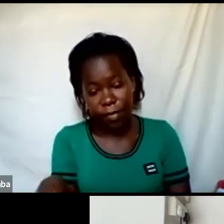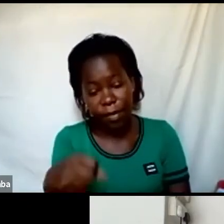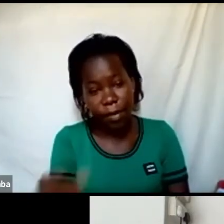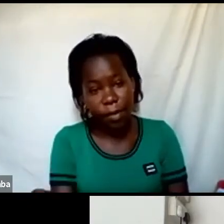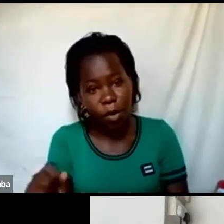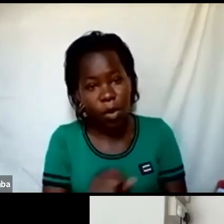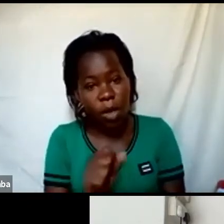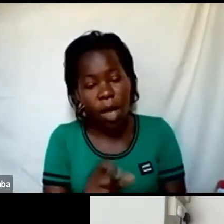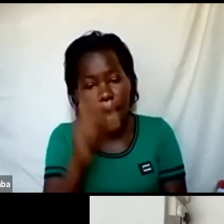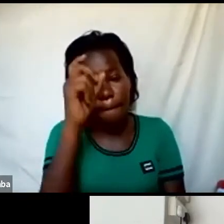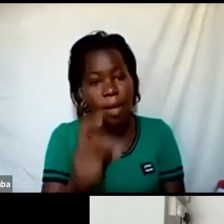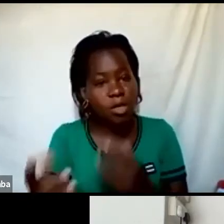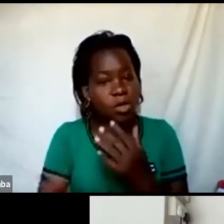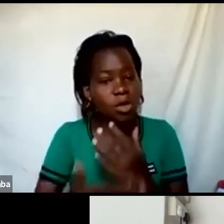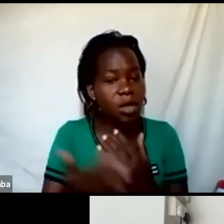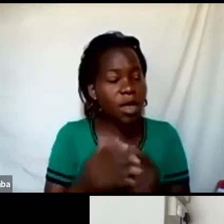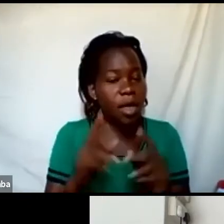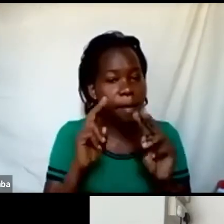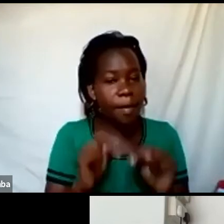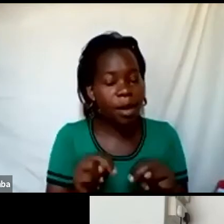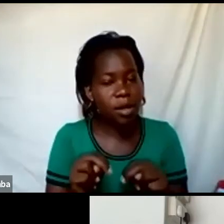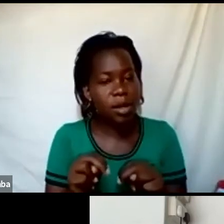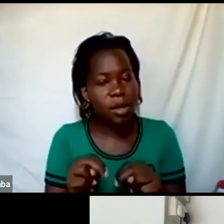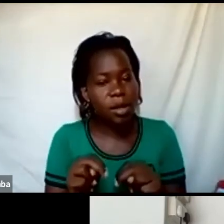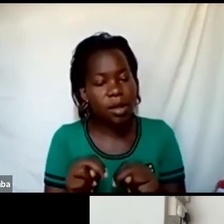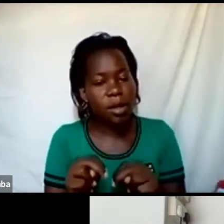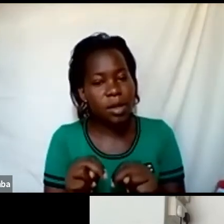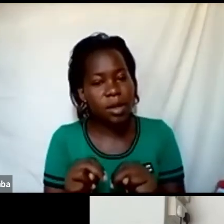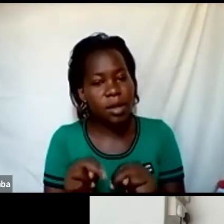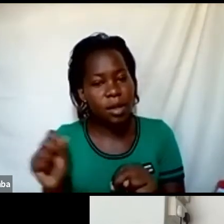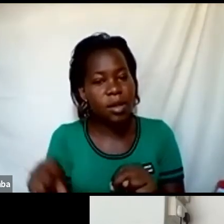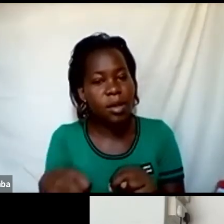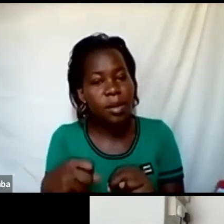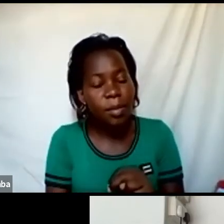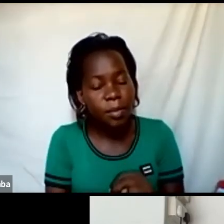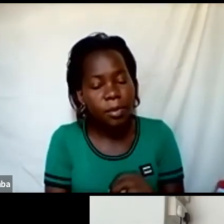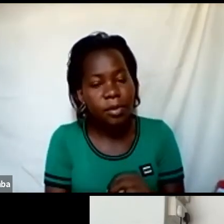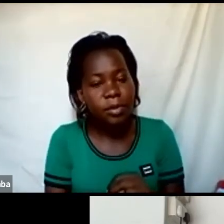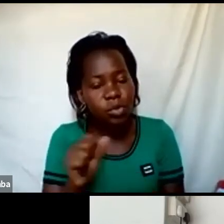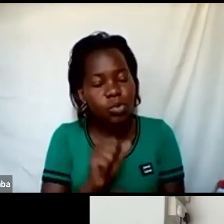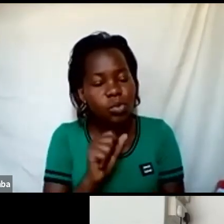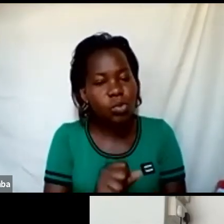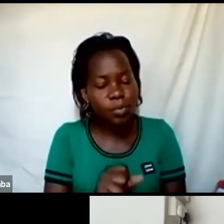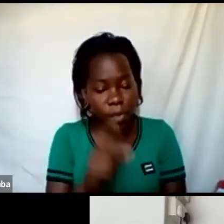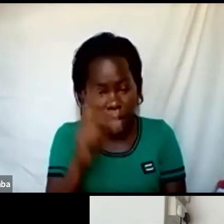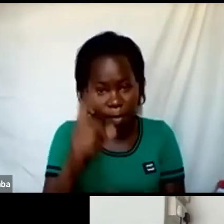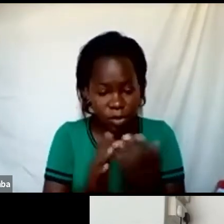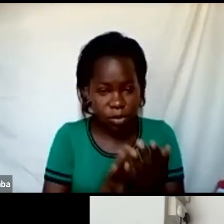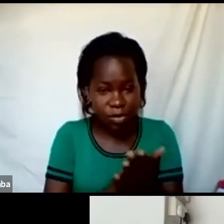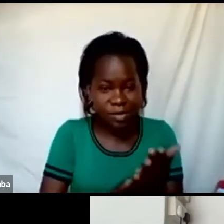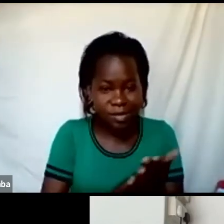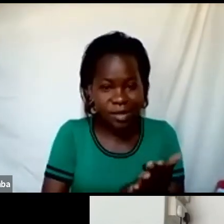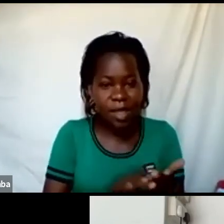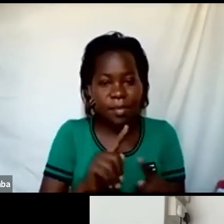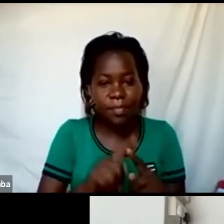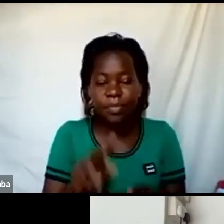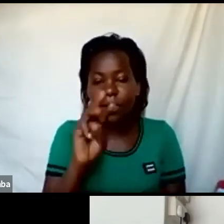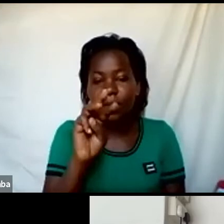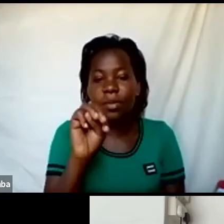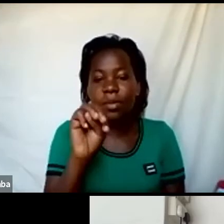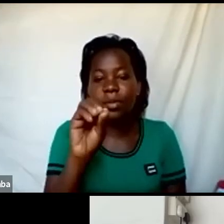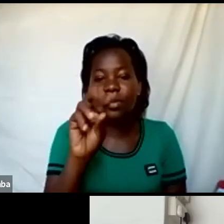and you're not very close to UNBS. Today, I think Movit stands as the #1 company